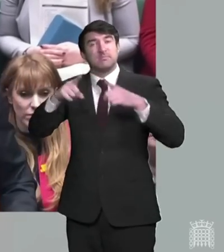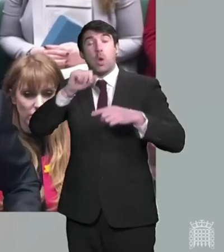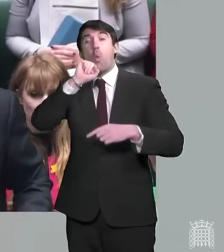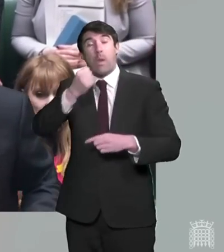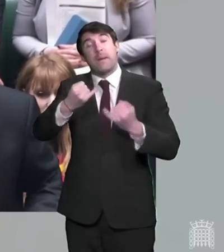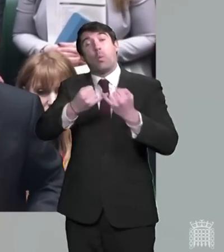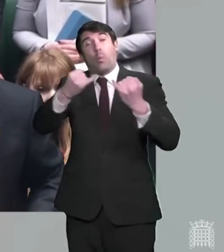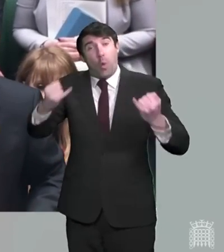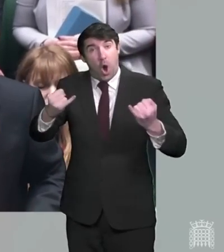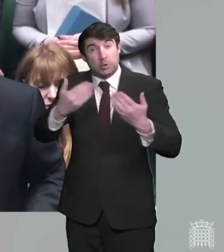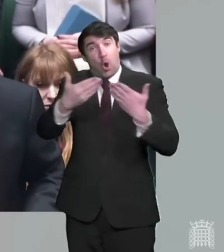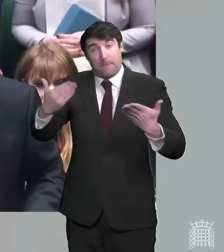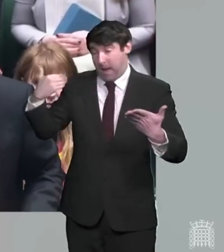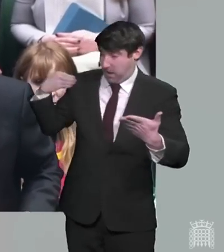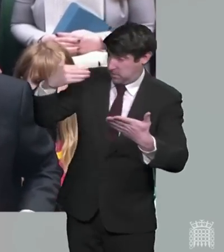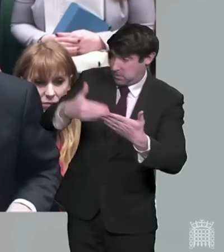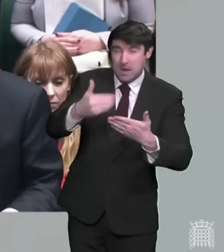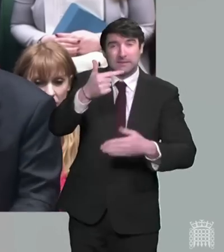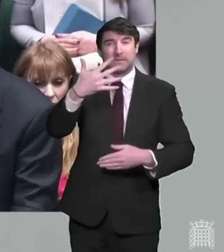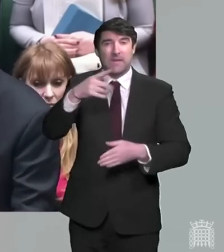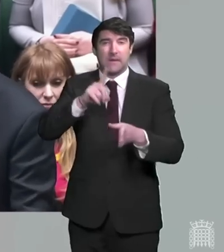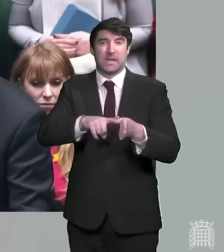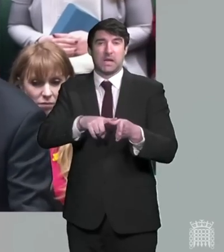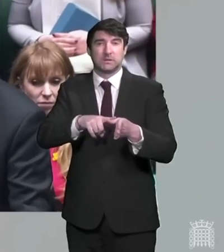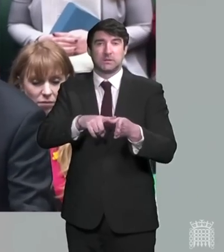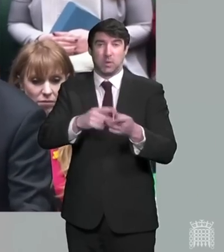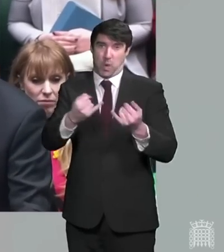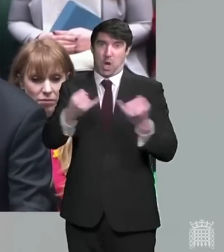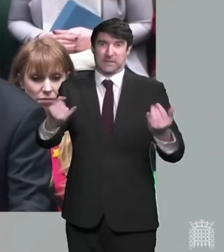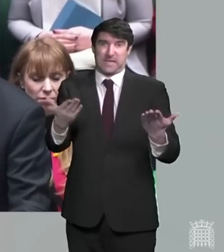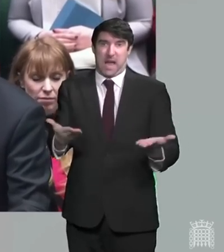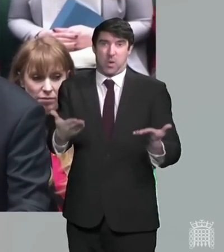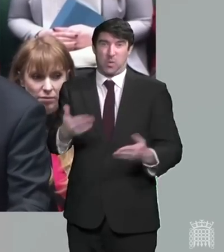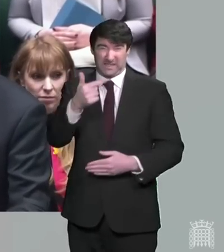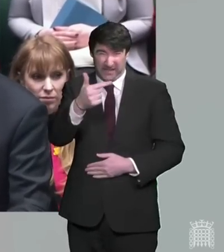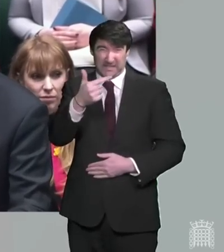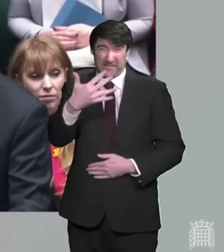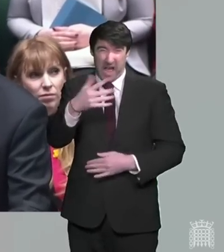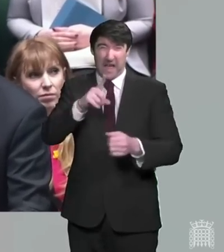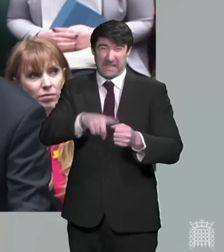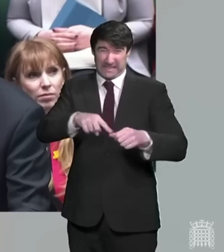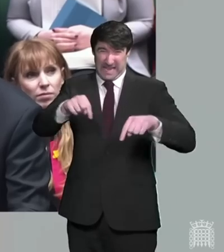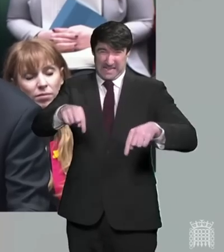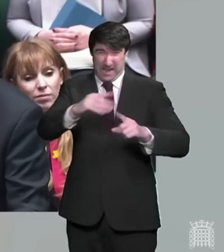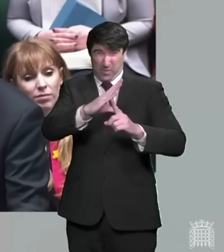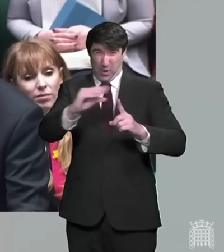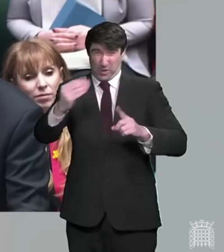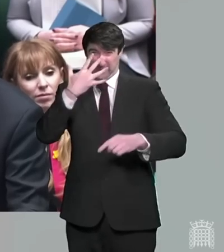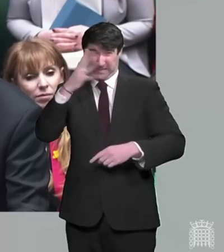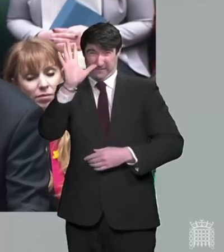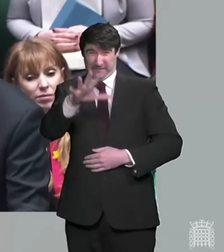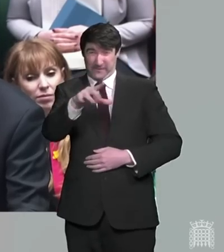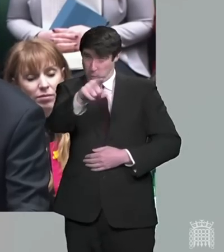in 75 years. Now, he can change course on this. He can bring back targets and